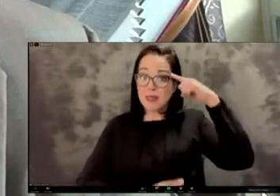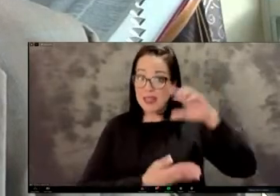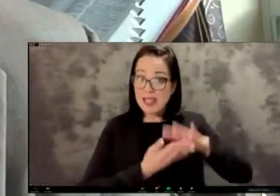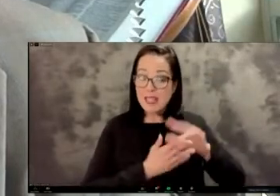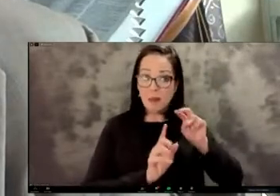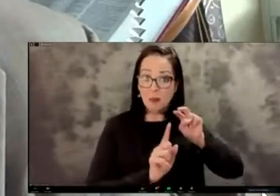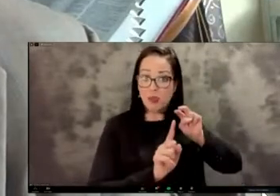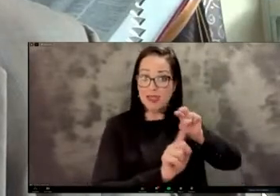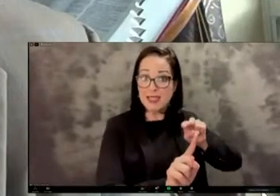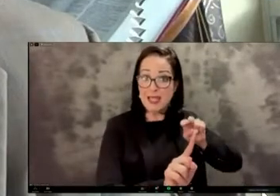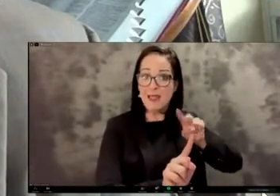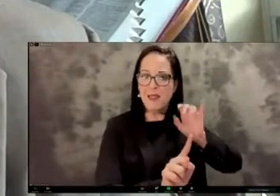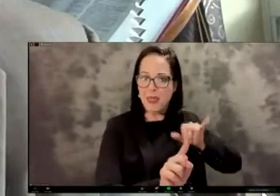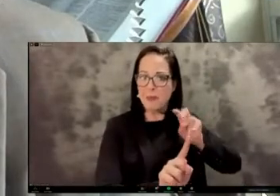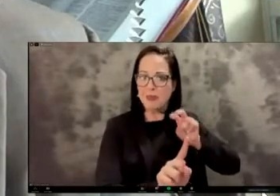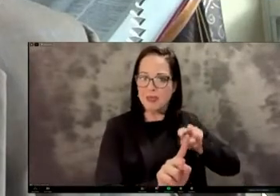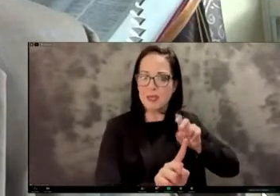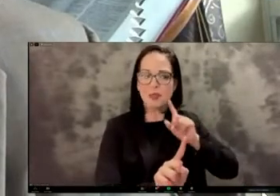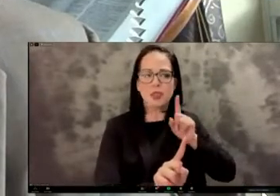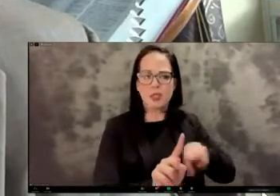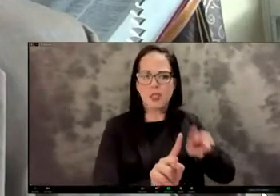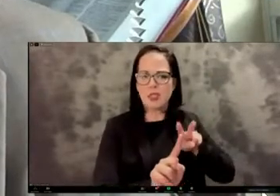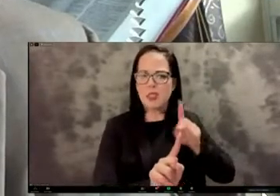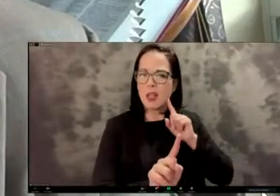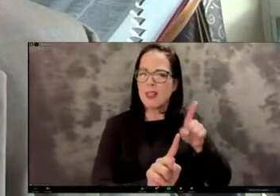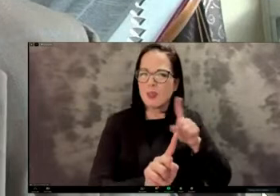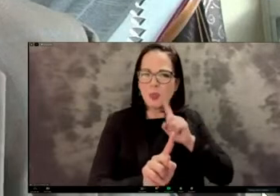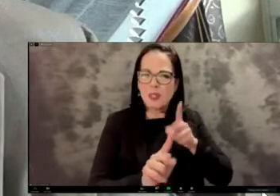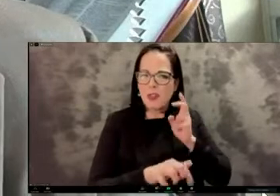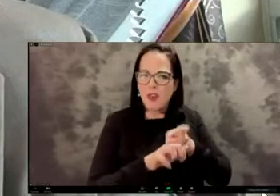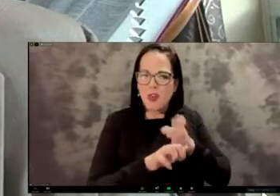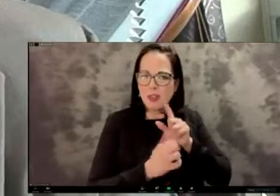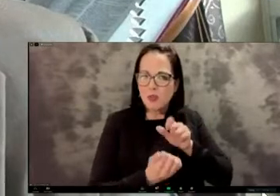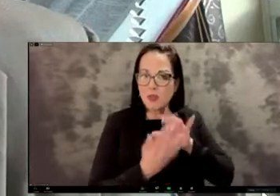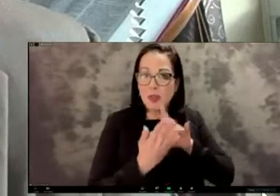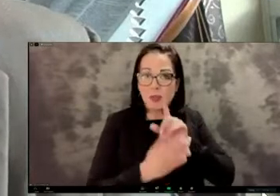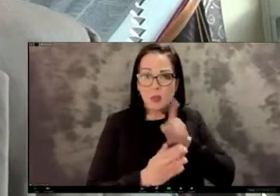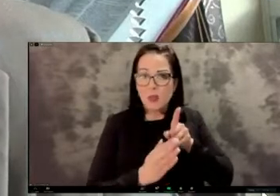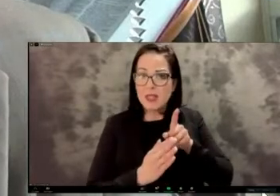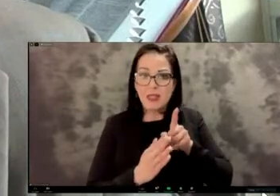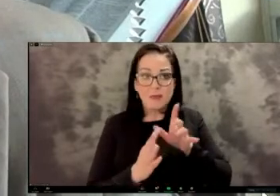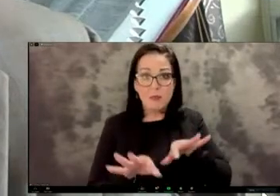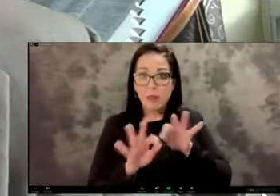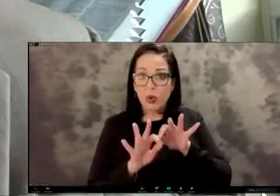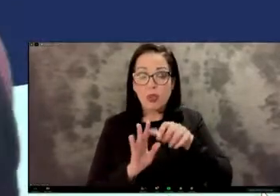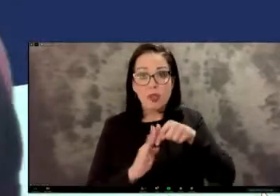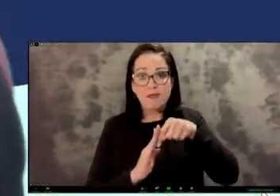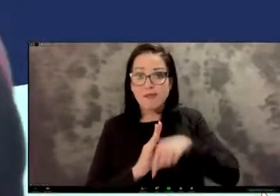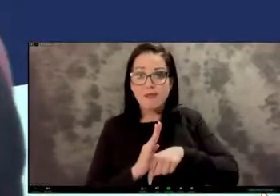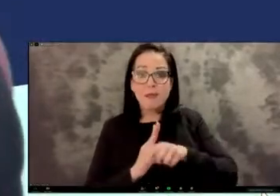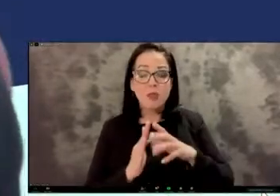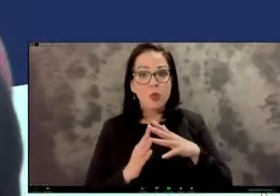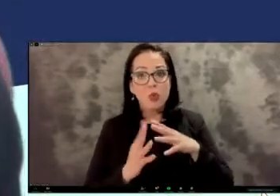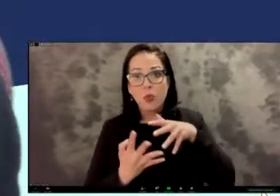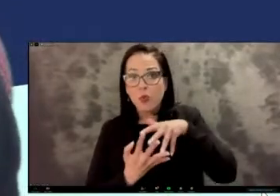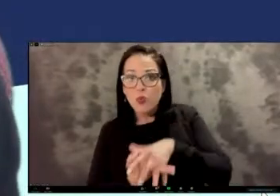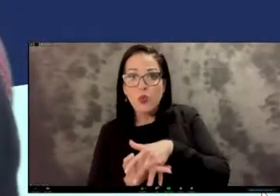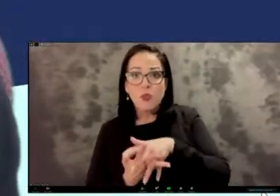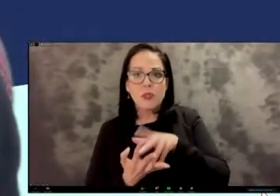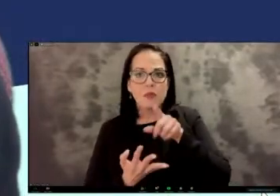then address these very keen and important root cause issues. Thank you, Dr. Martinez. Mr.